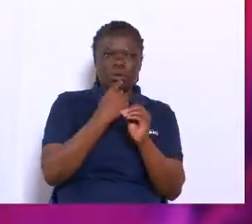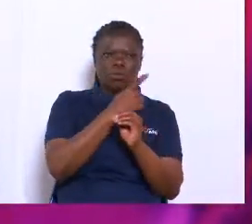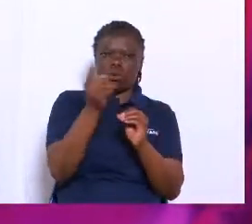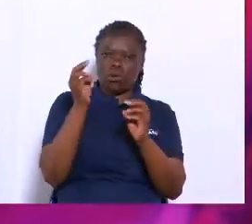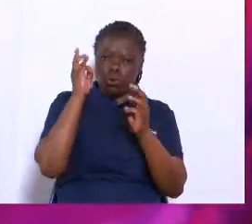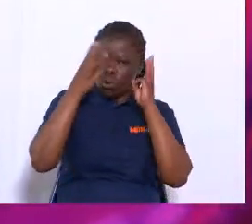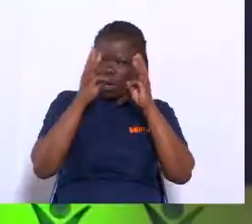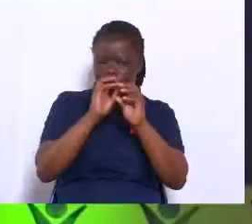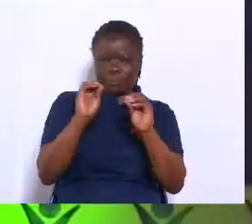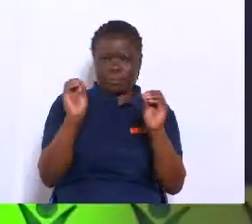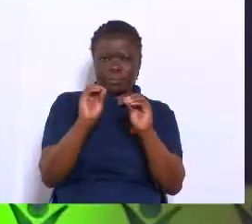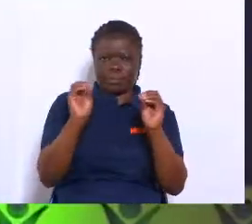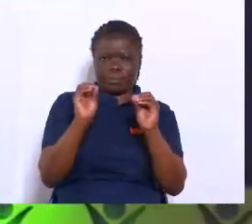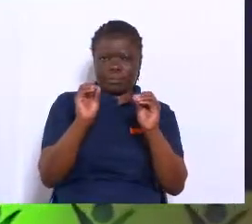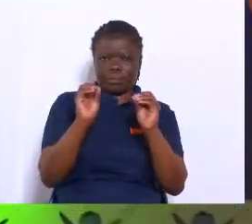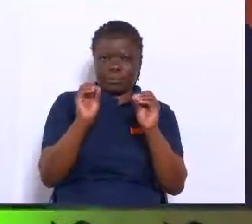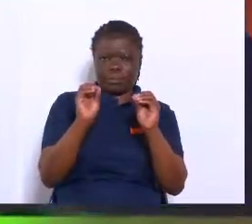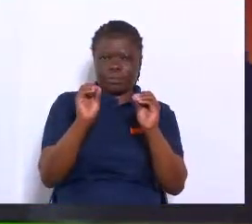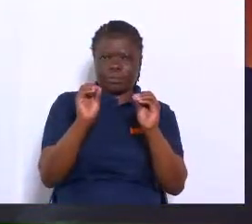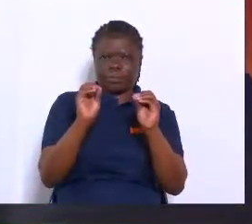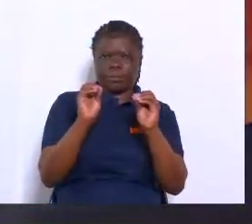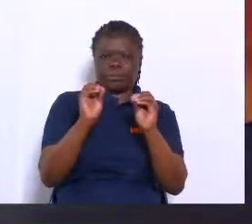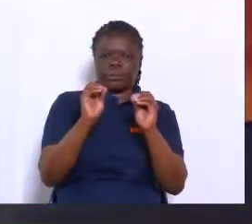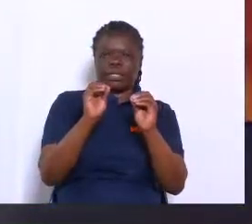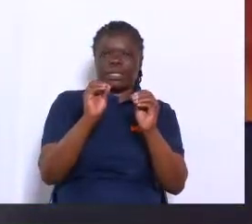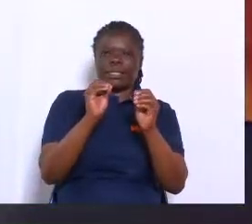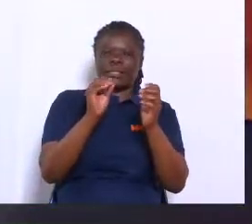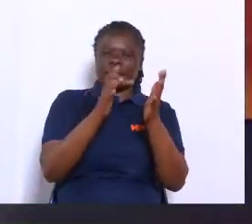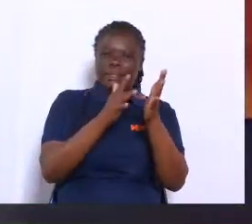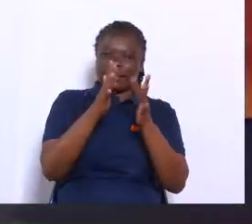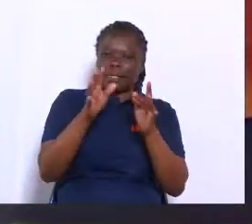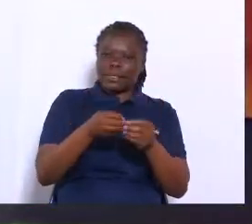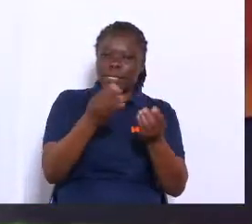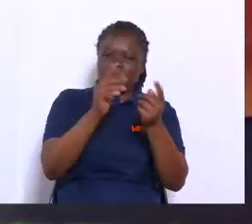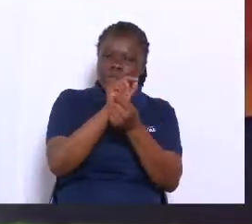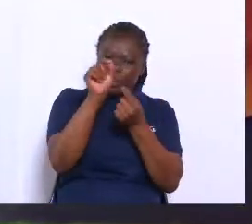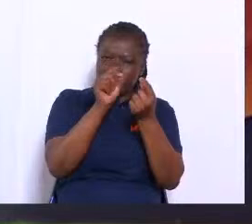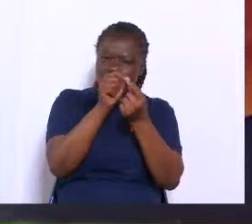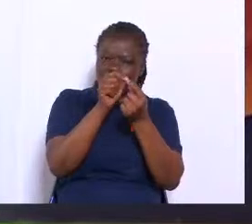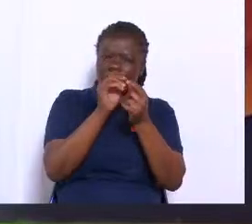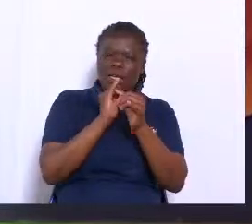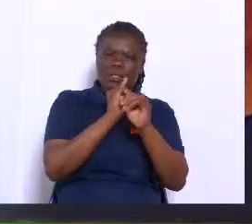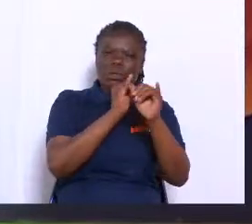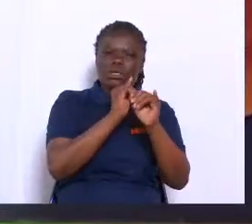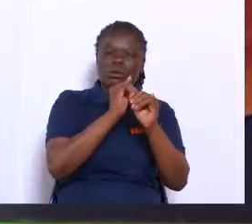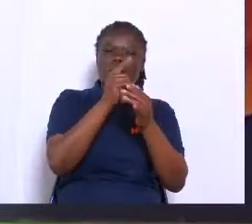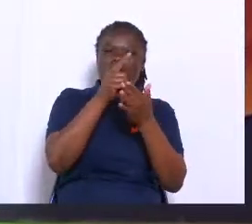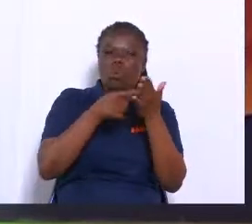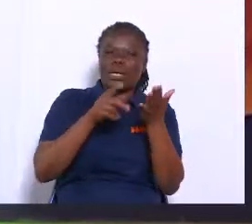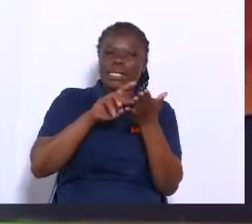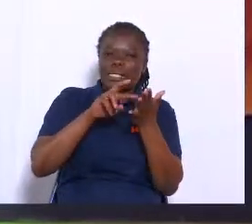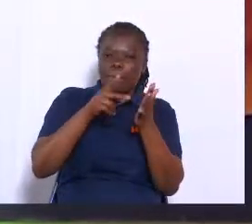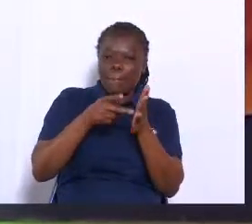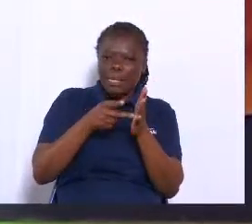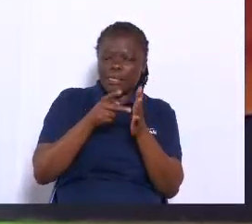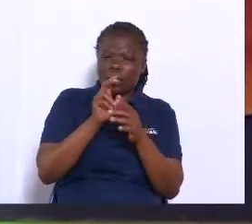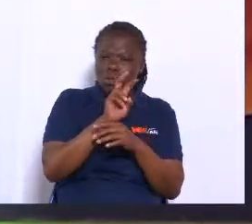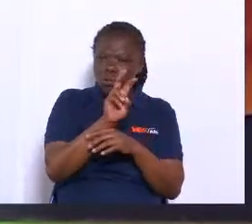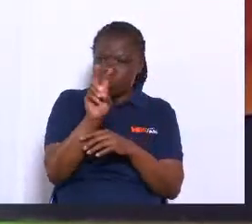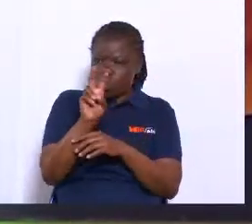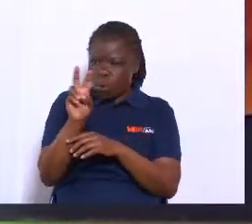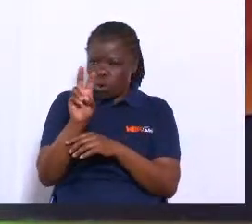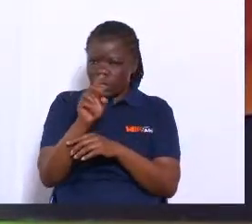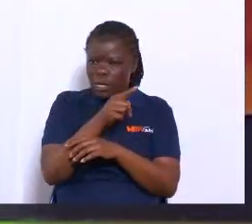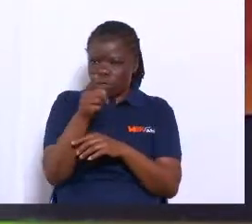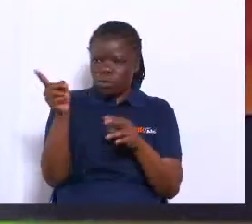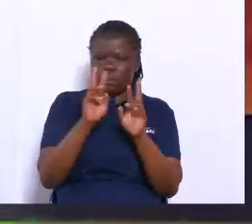Does Jesus give any specific instruction about what it means to watch and be